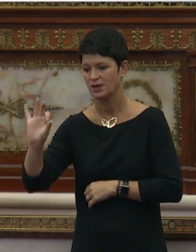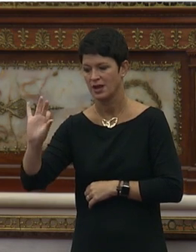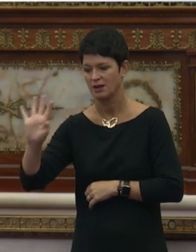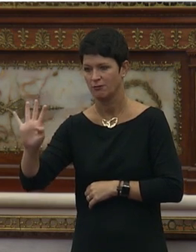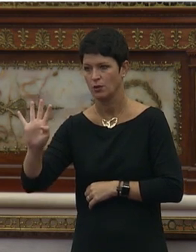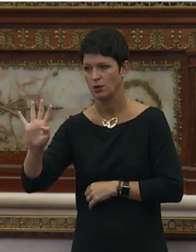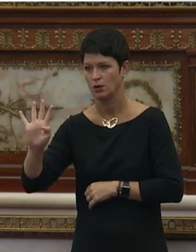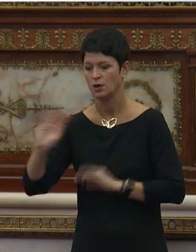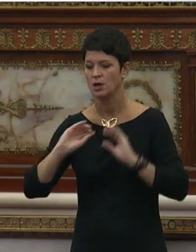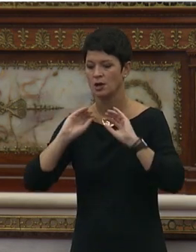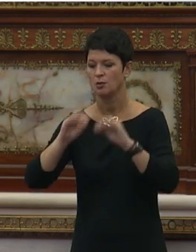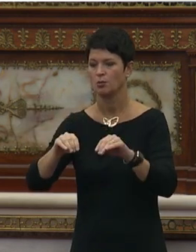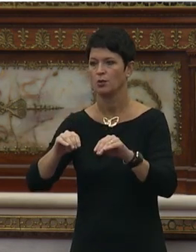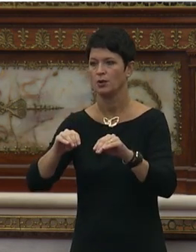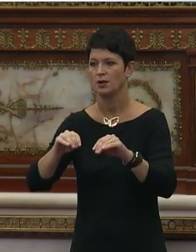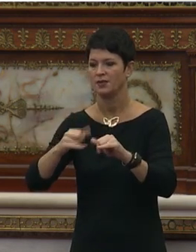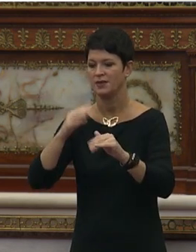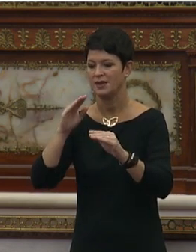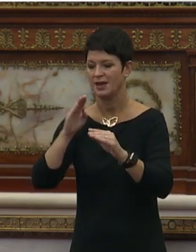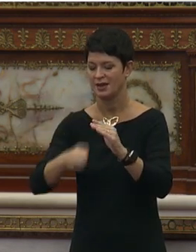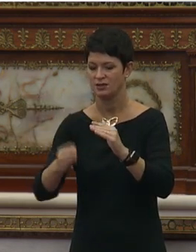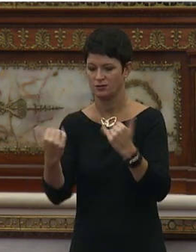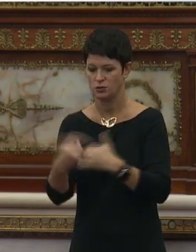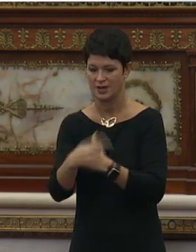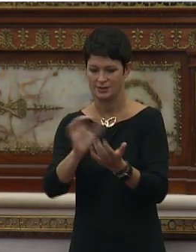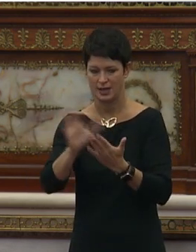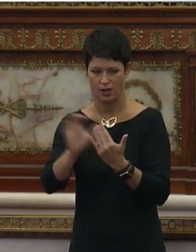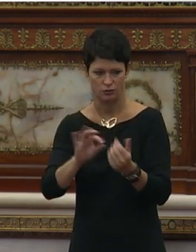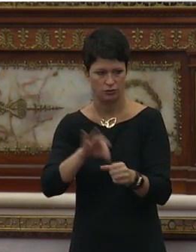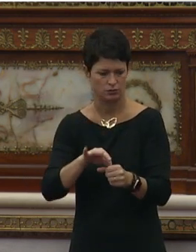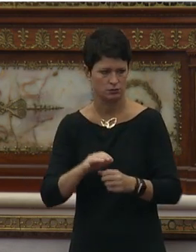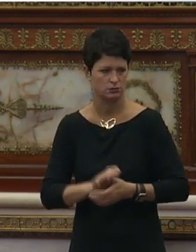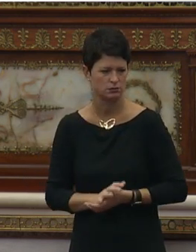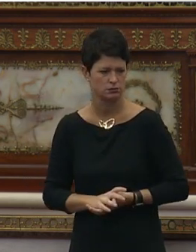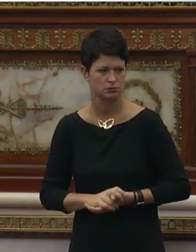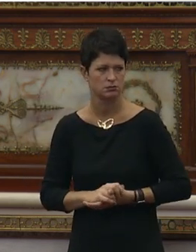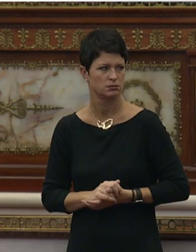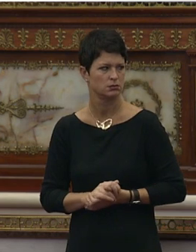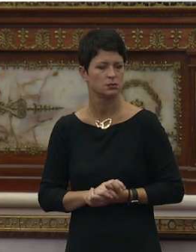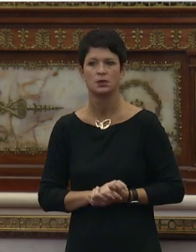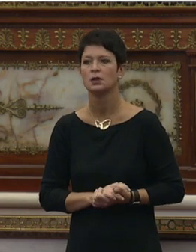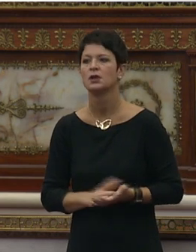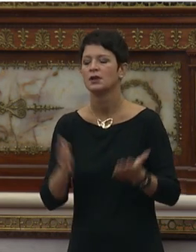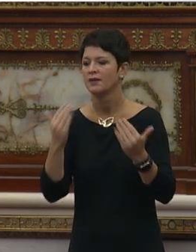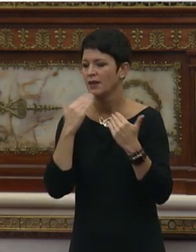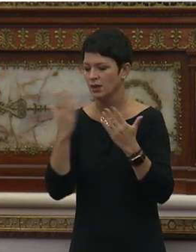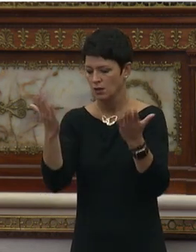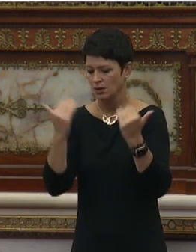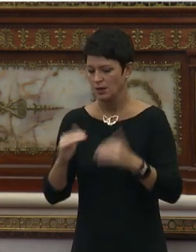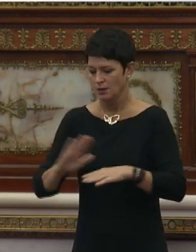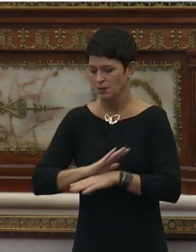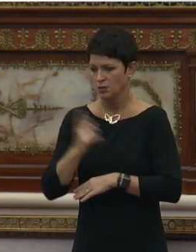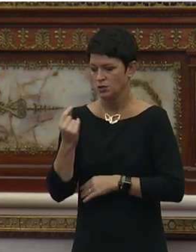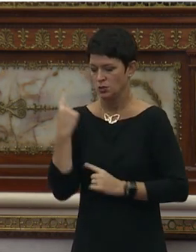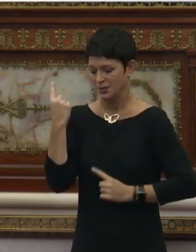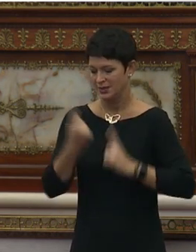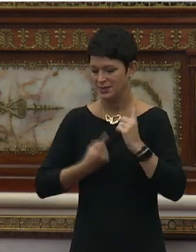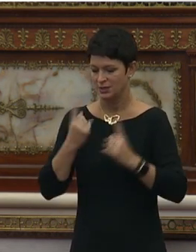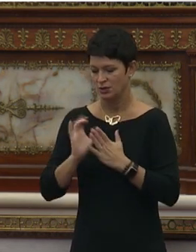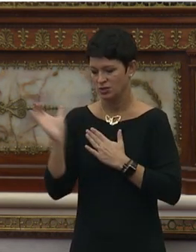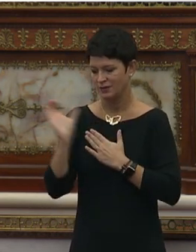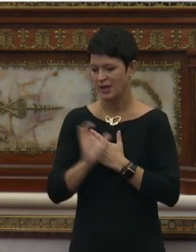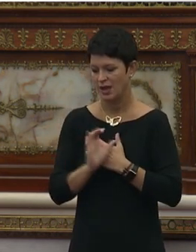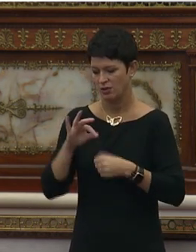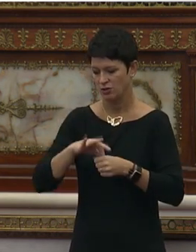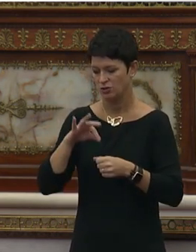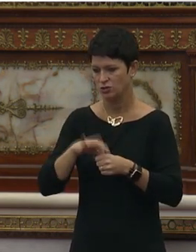200094 will be placed at the end of today's calendar. Thank you. The next order of business is the consideration of the calendar.